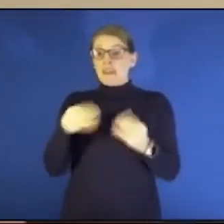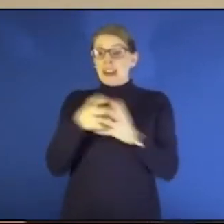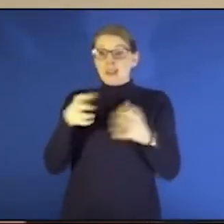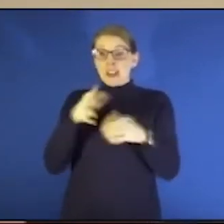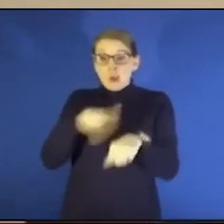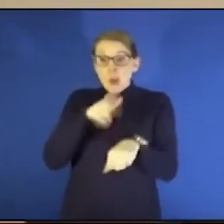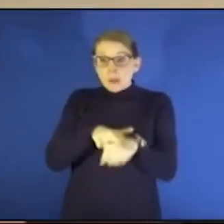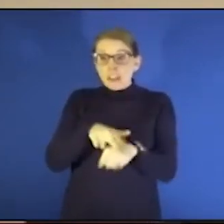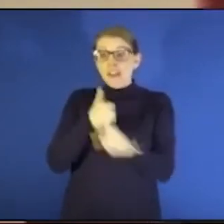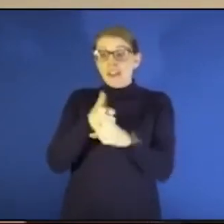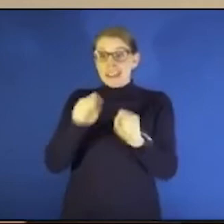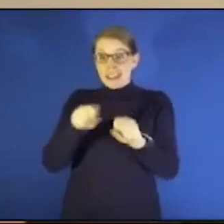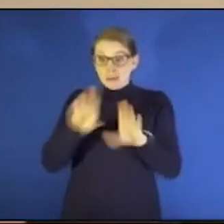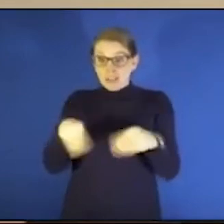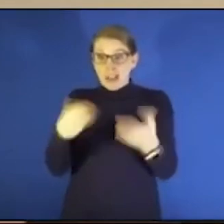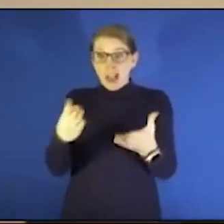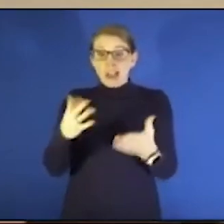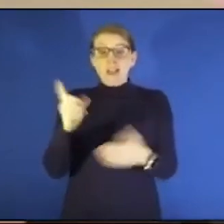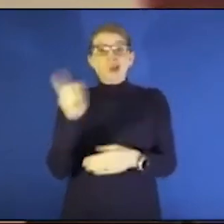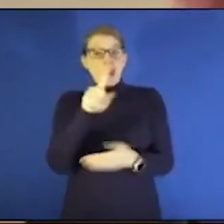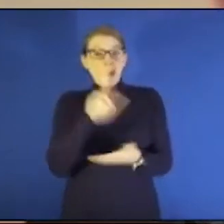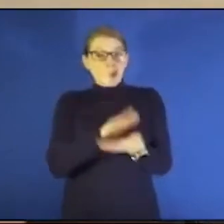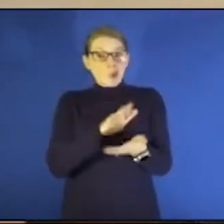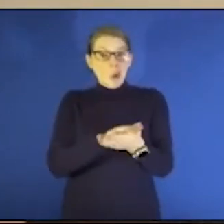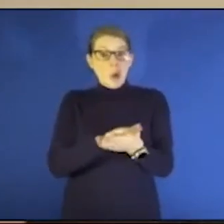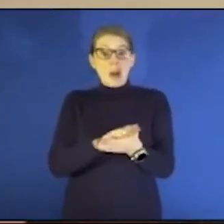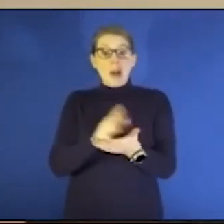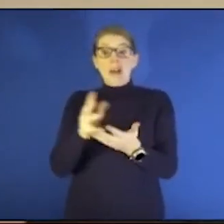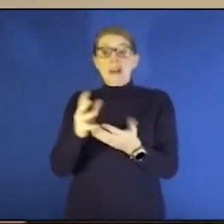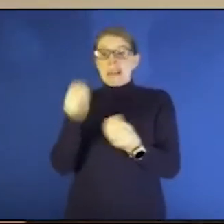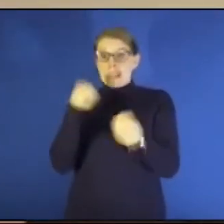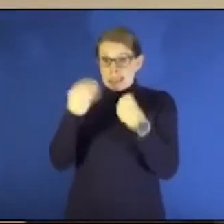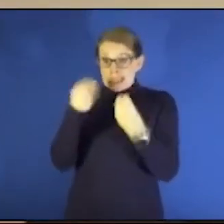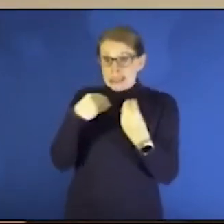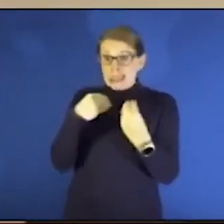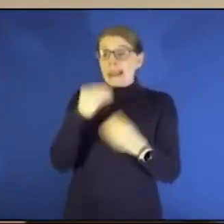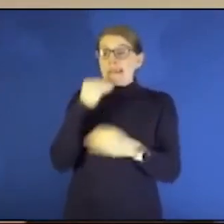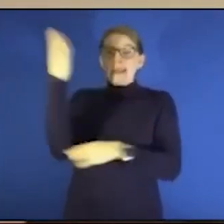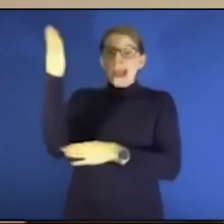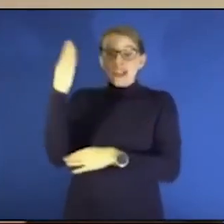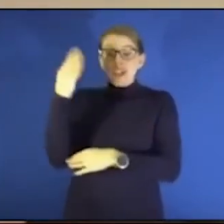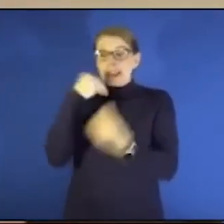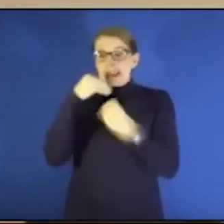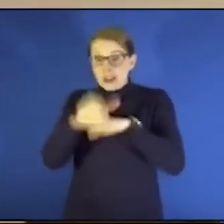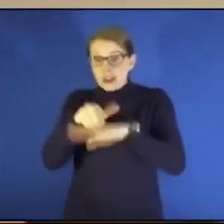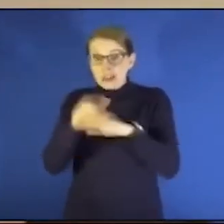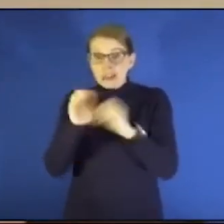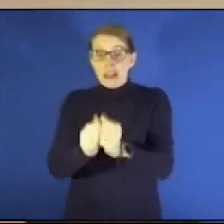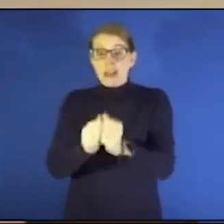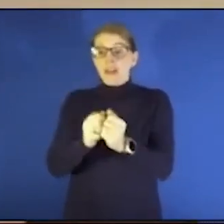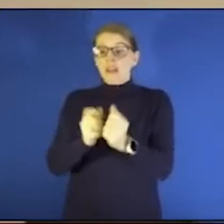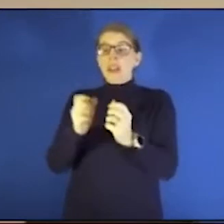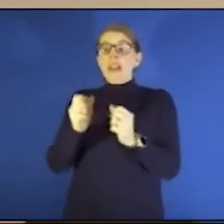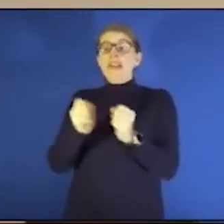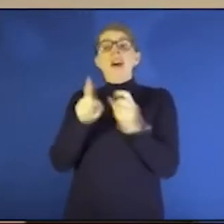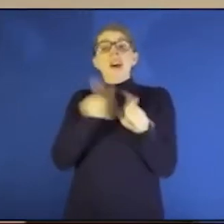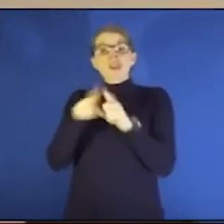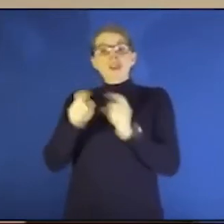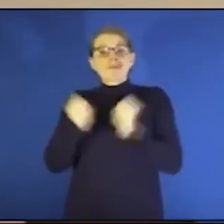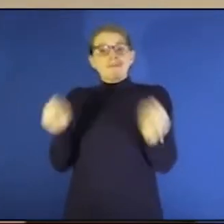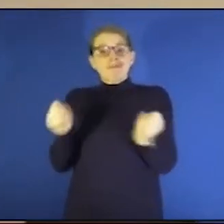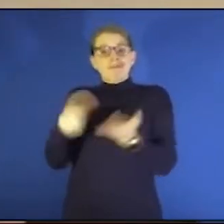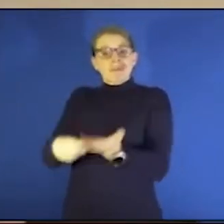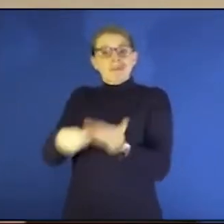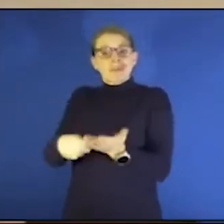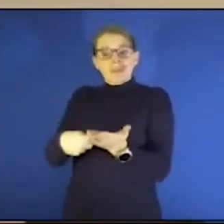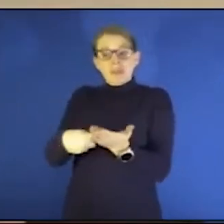school every day. Pack the lunch. Grab dinner together. And have some conversations, but really open conversations how they're doing. And if they need